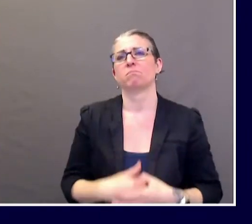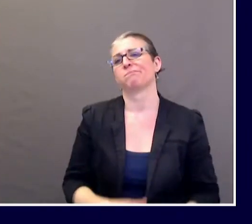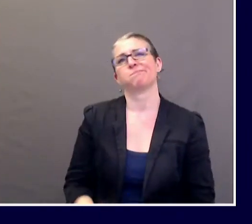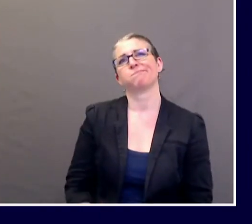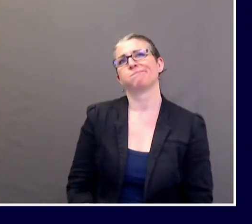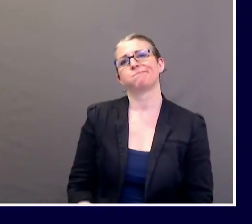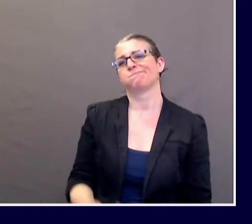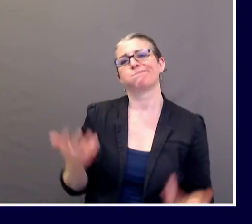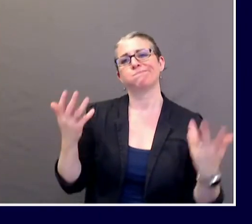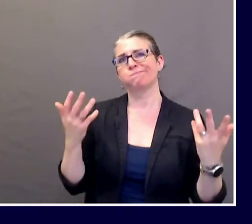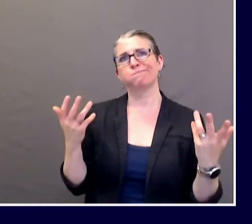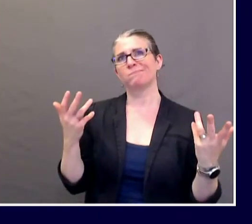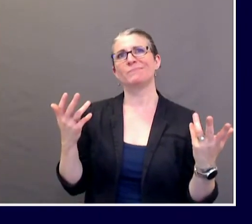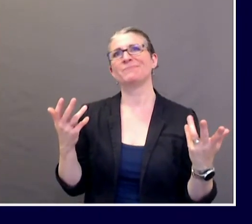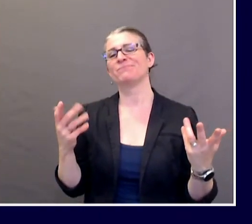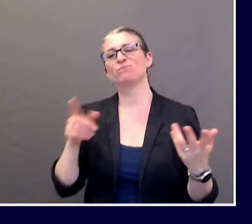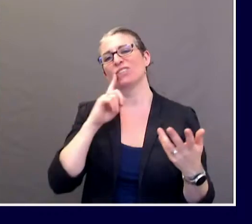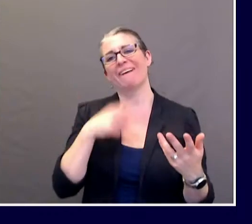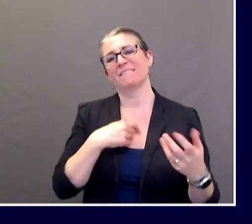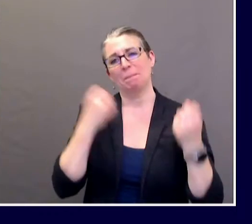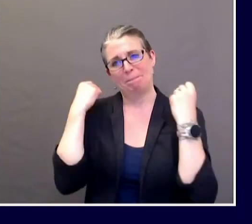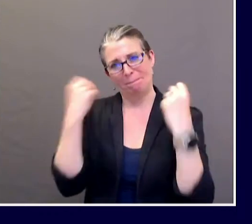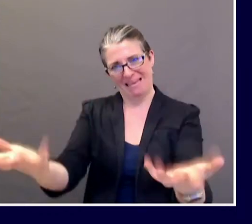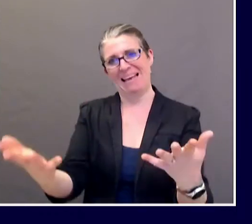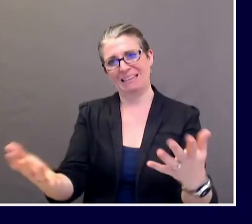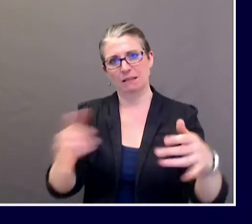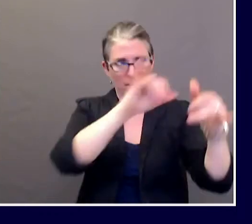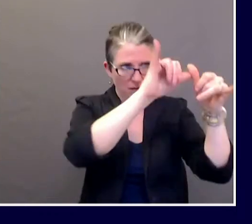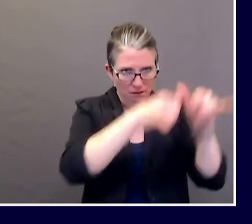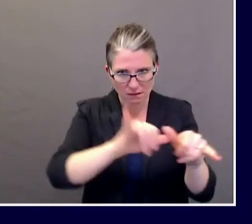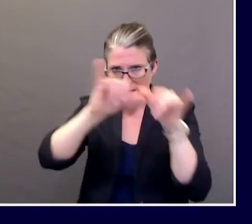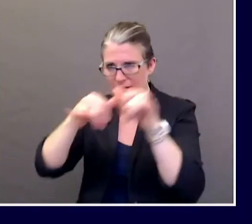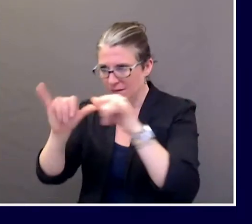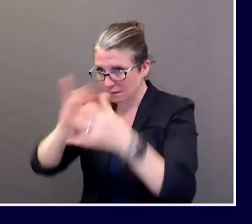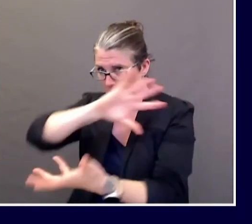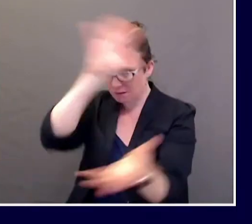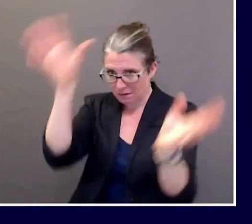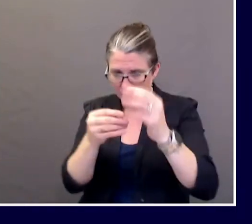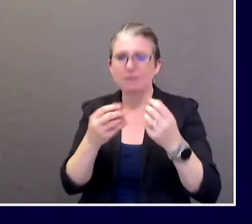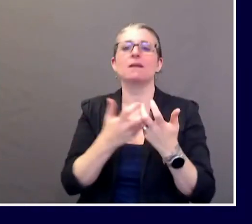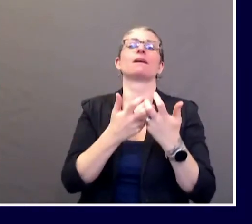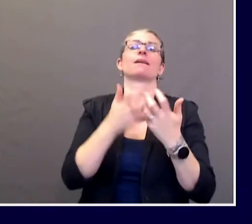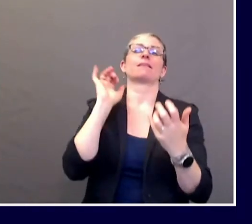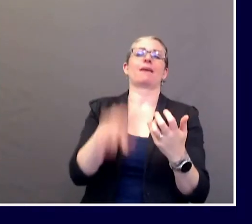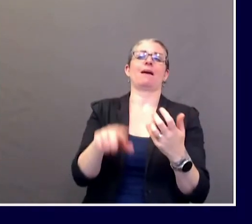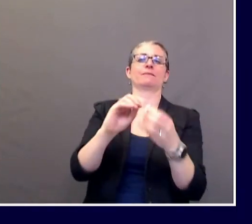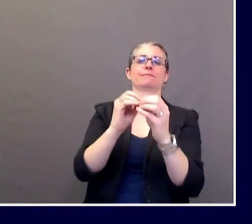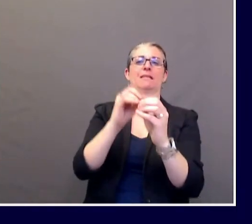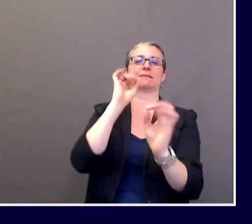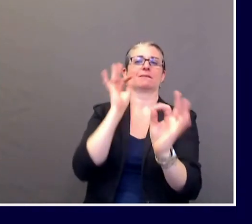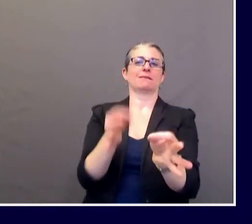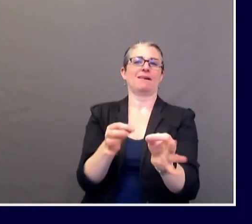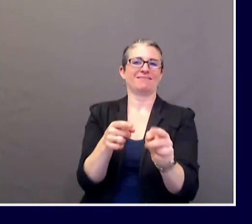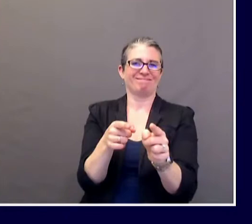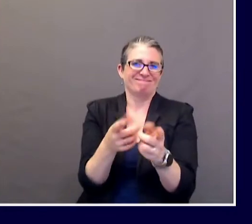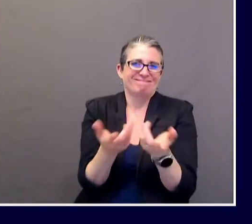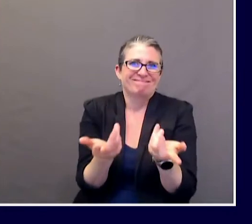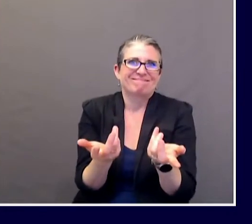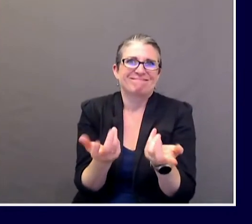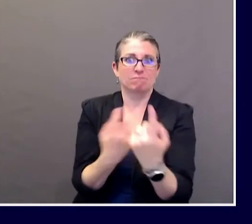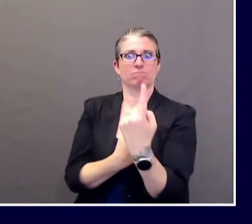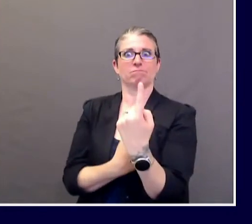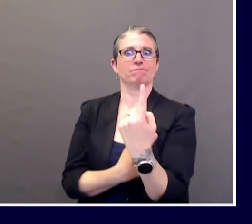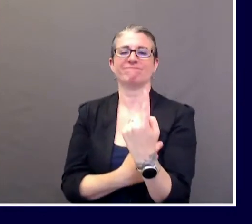what's going on in a particular state, as well as what's driving that, which is a qualitative determination. So it's a mixture of